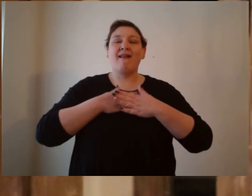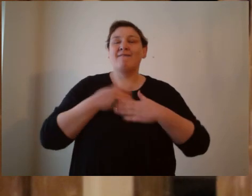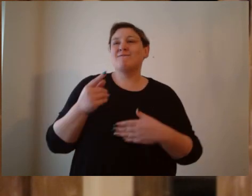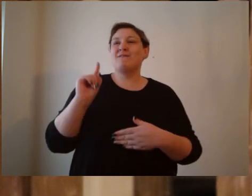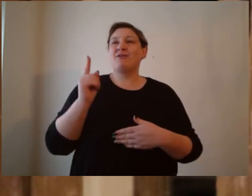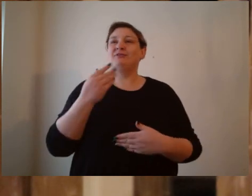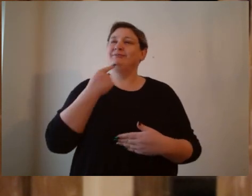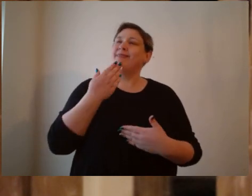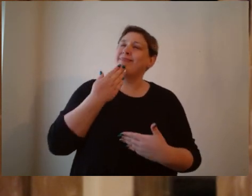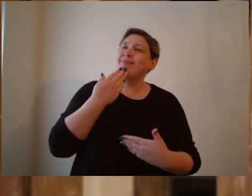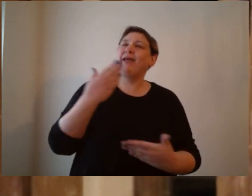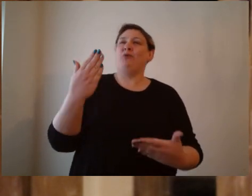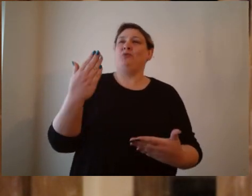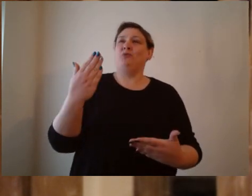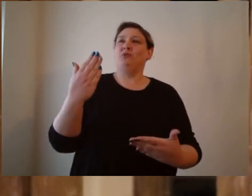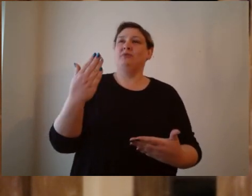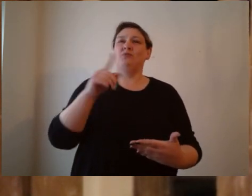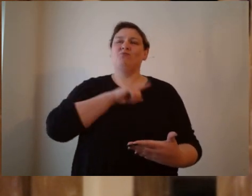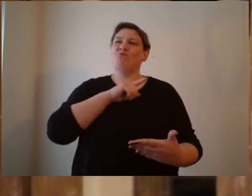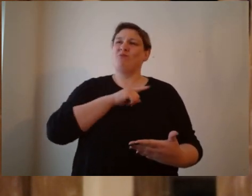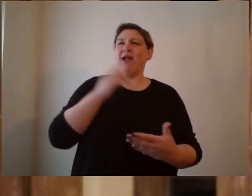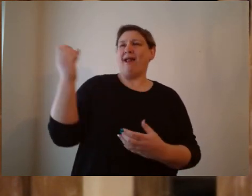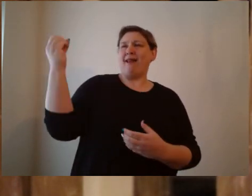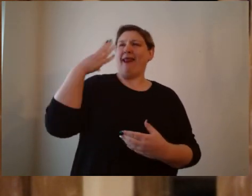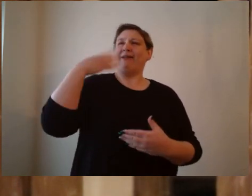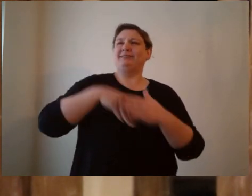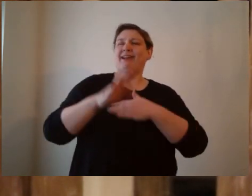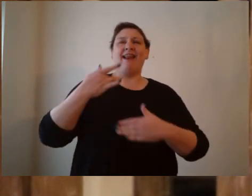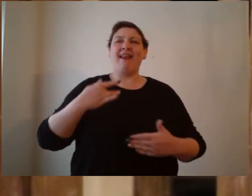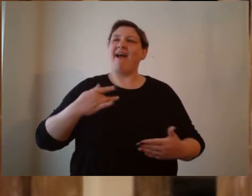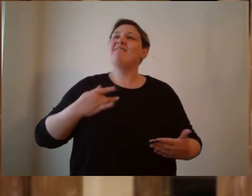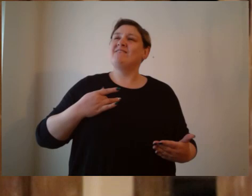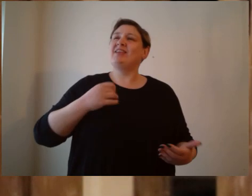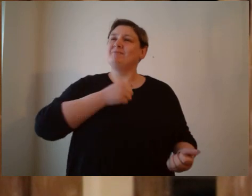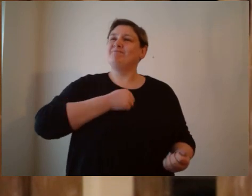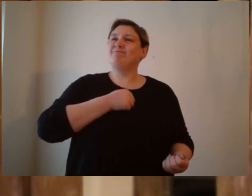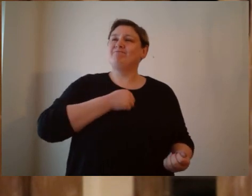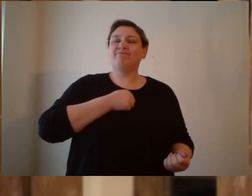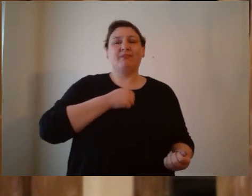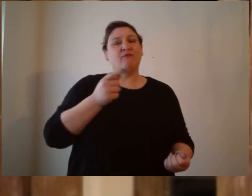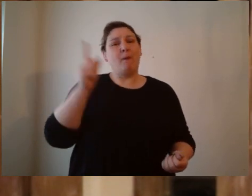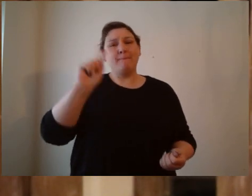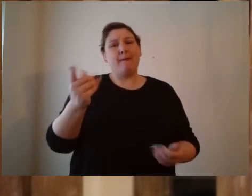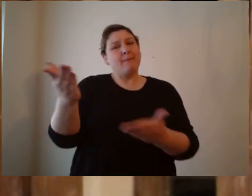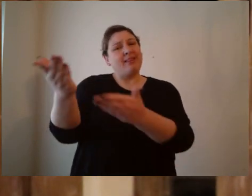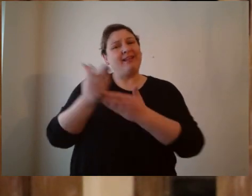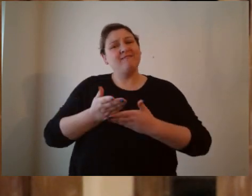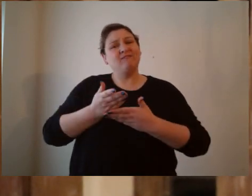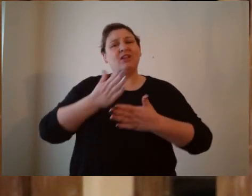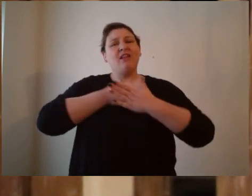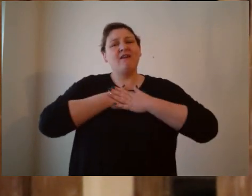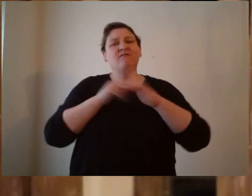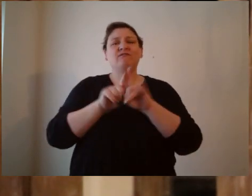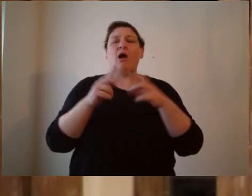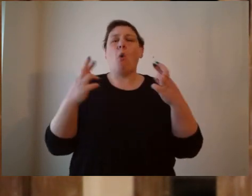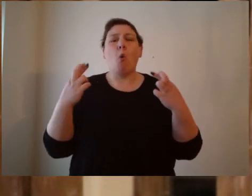Loving Lord, we thank you for the light in our lives, for those who give us love and